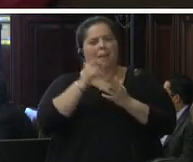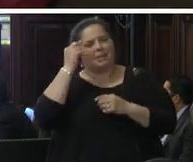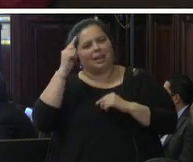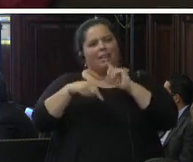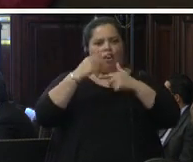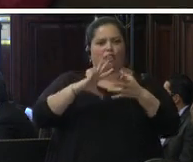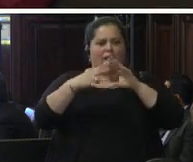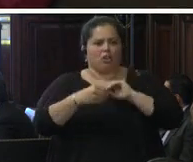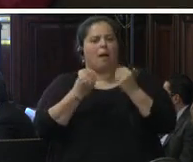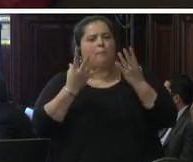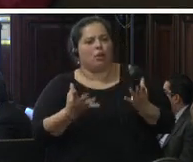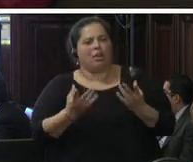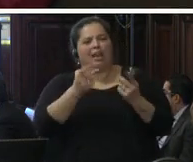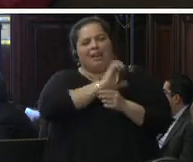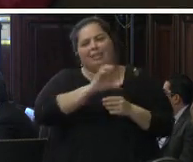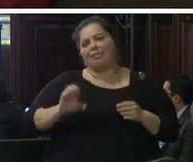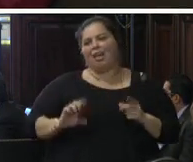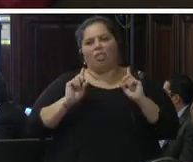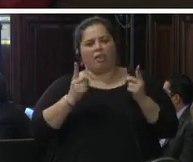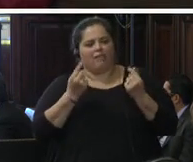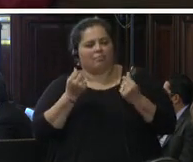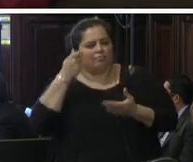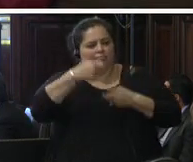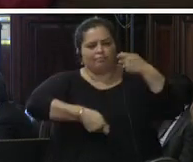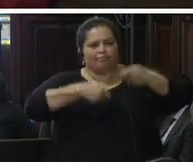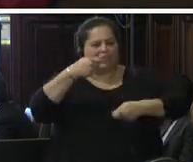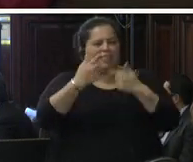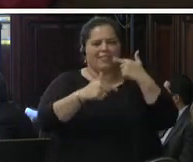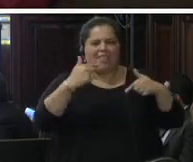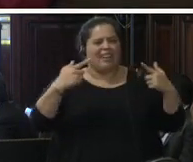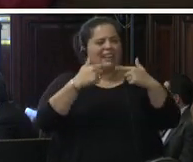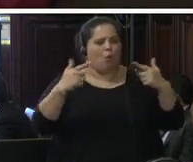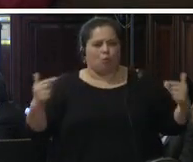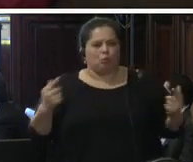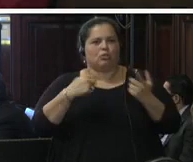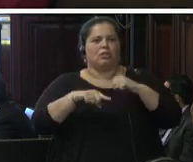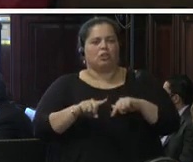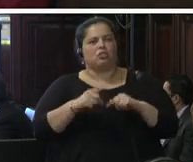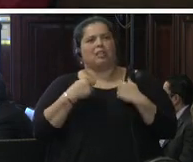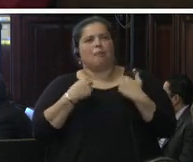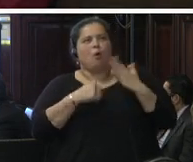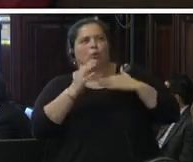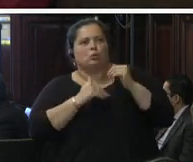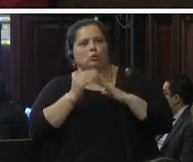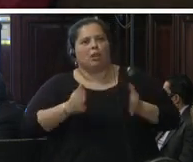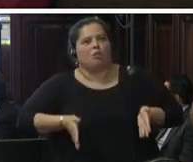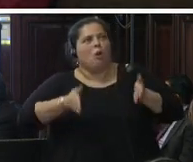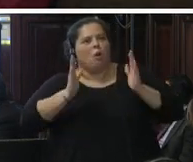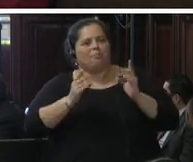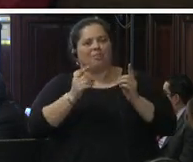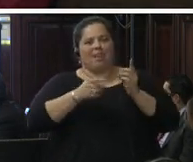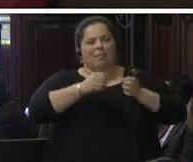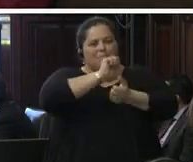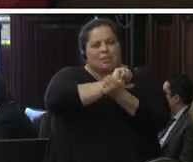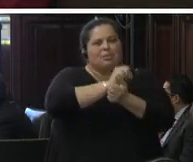resources and we're building bigger and bigger prisons because it doesn't work it